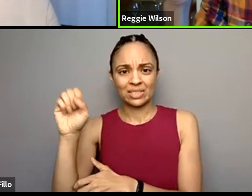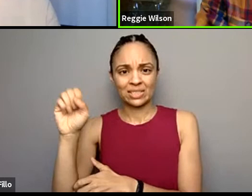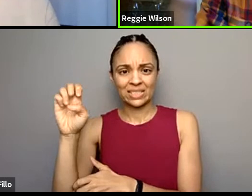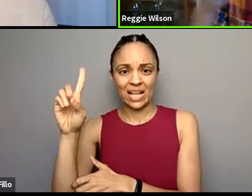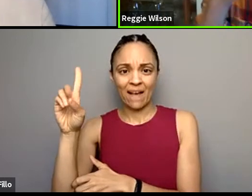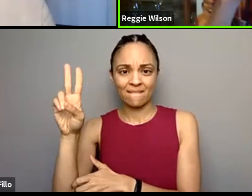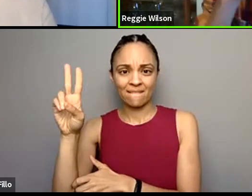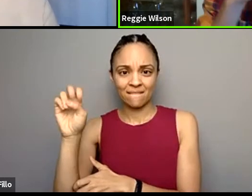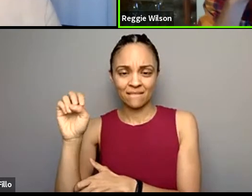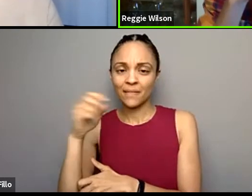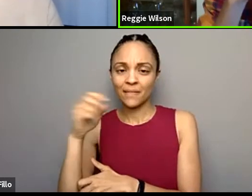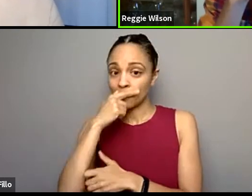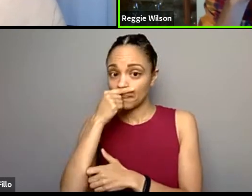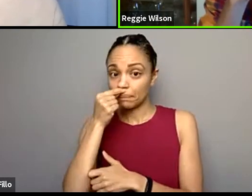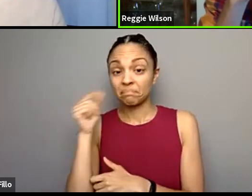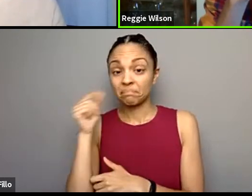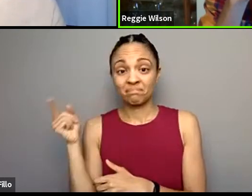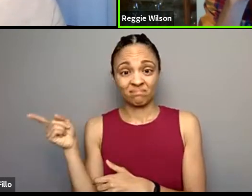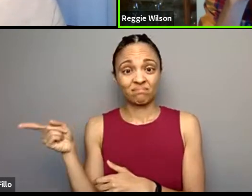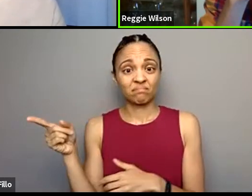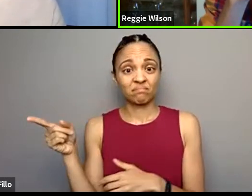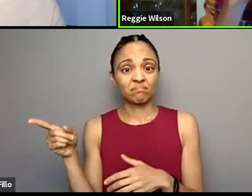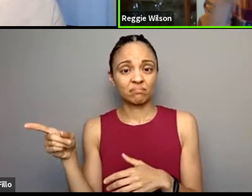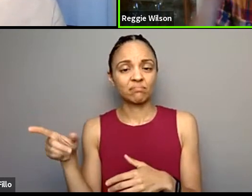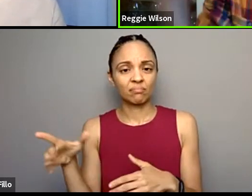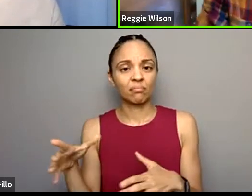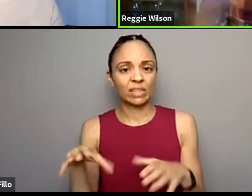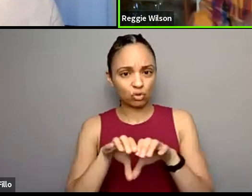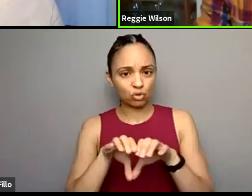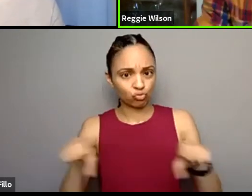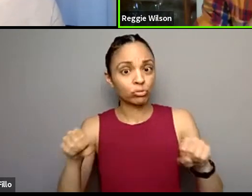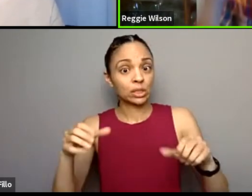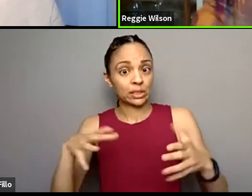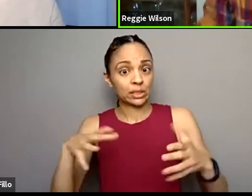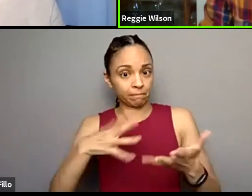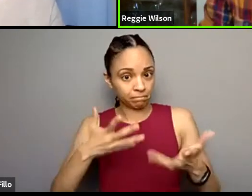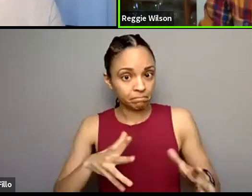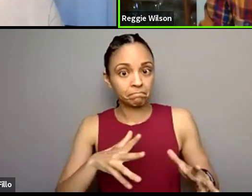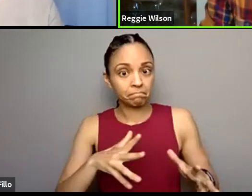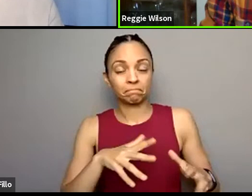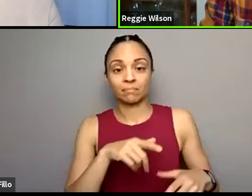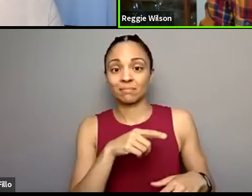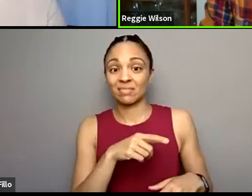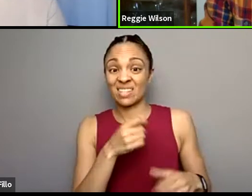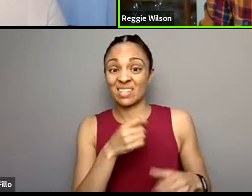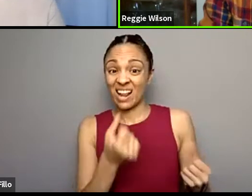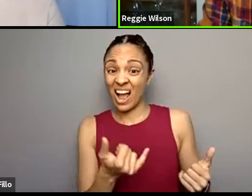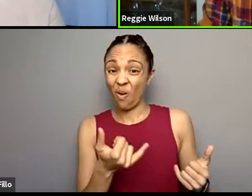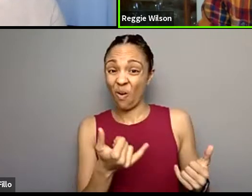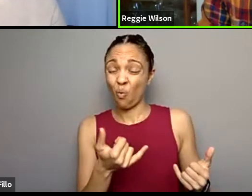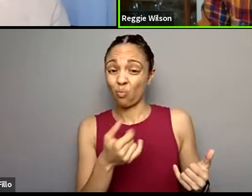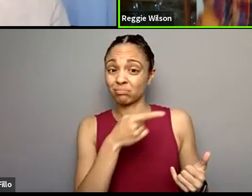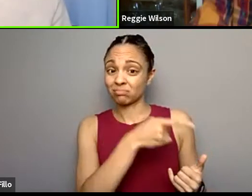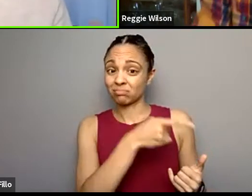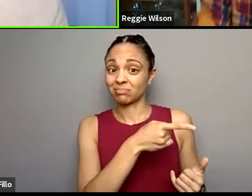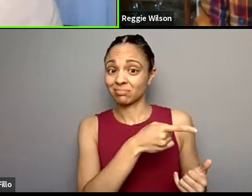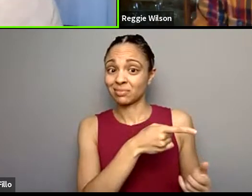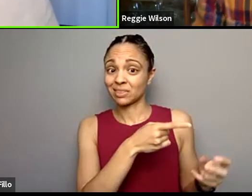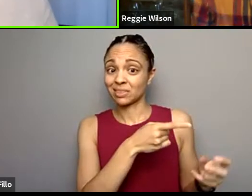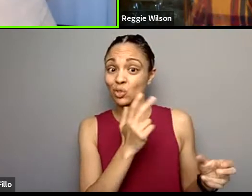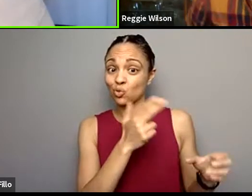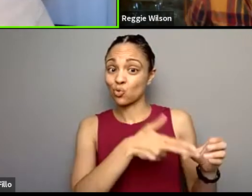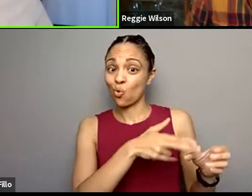And he said, and then he came back and now he's back in the company again. Of